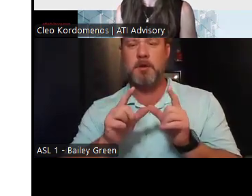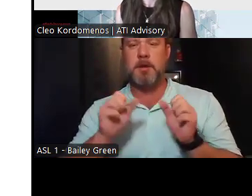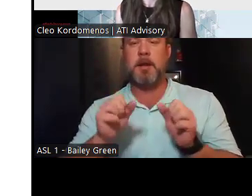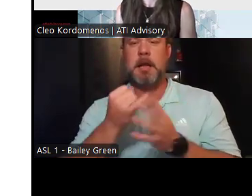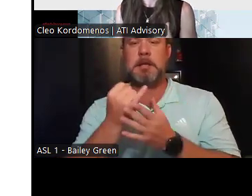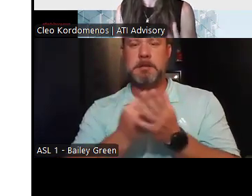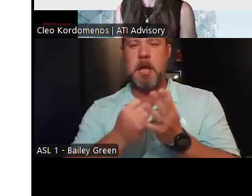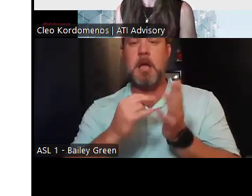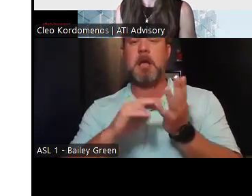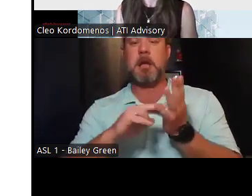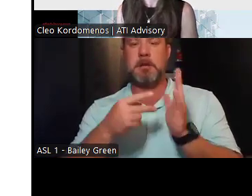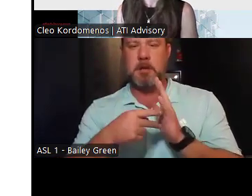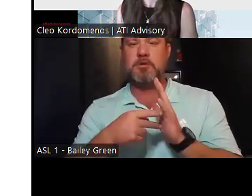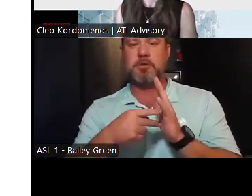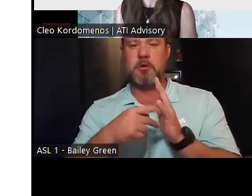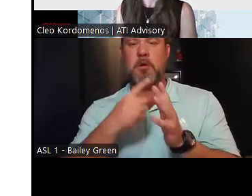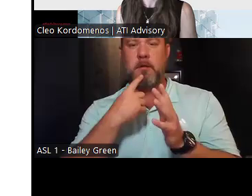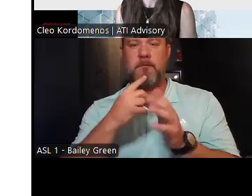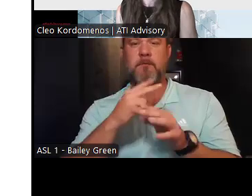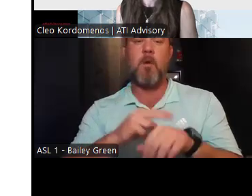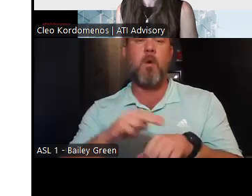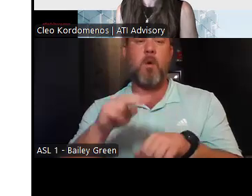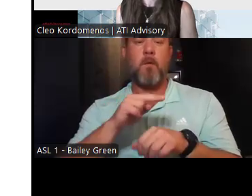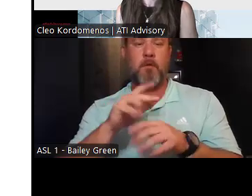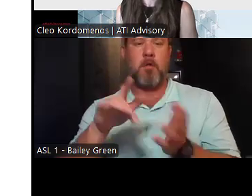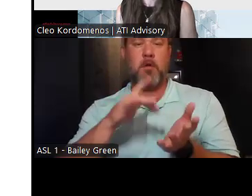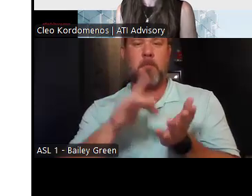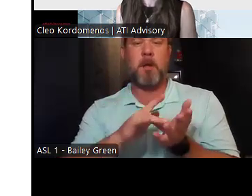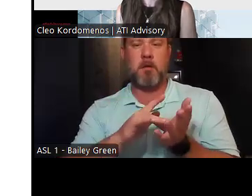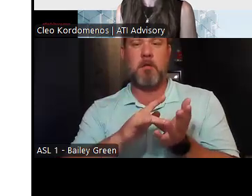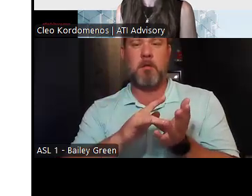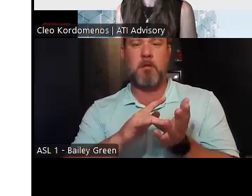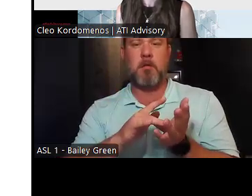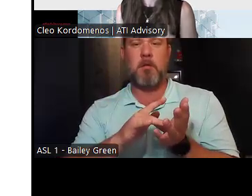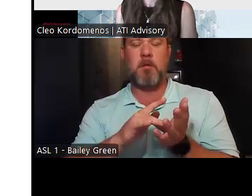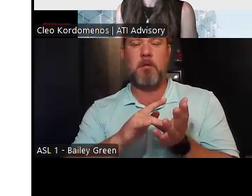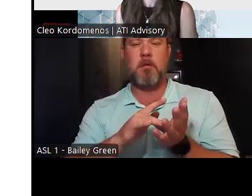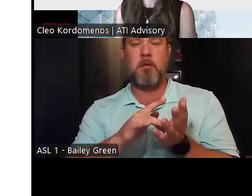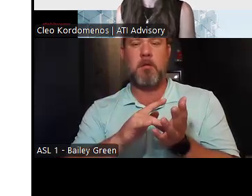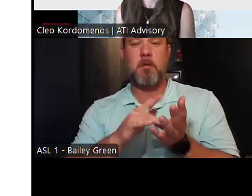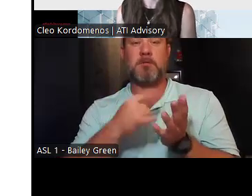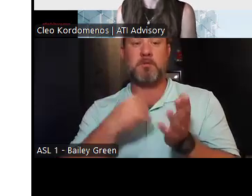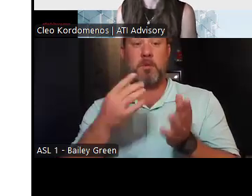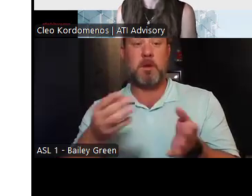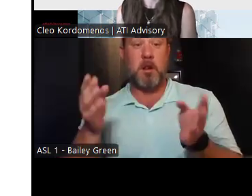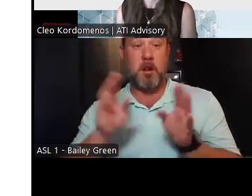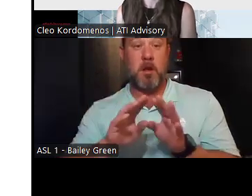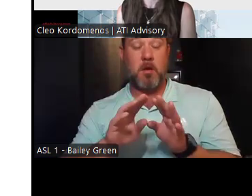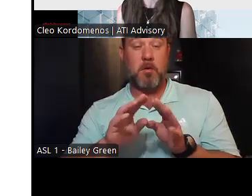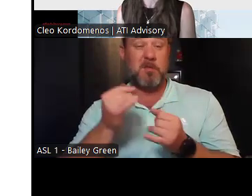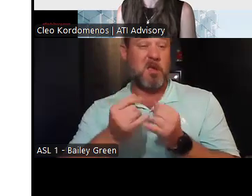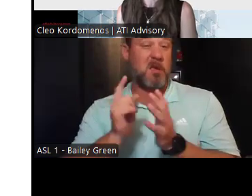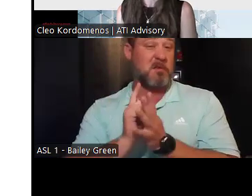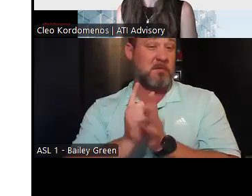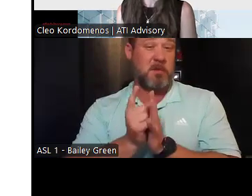design intentionally for the overlooked middle. And as we close in the last minute or